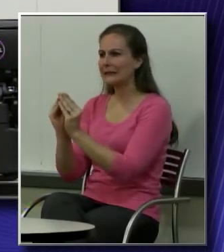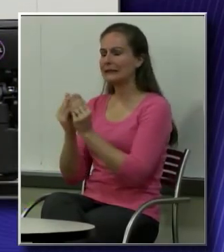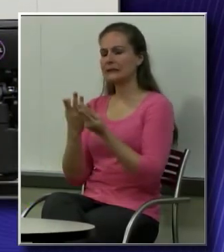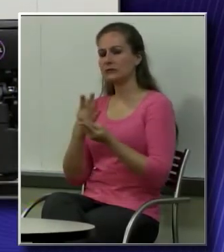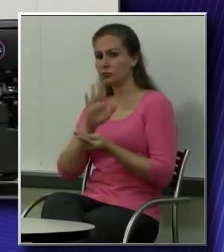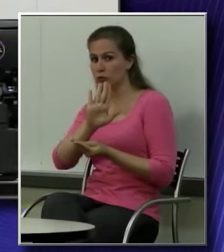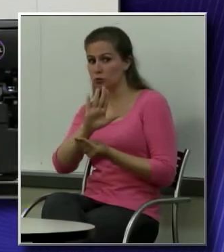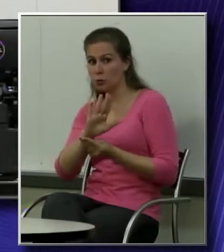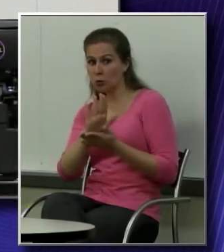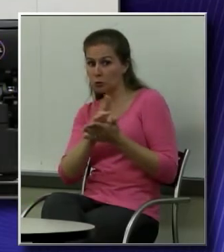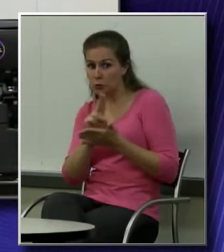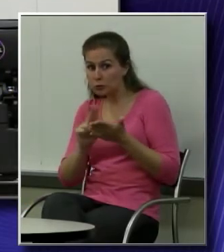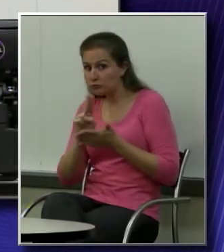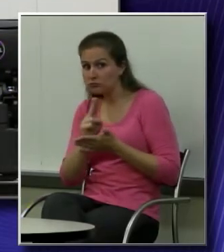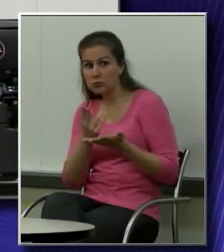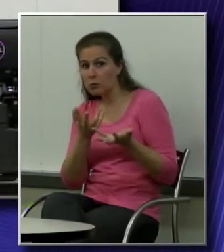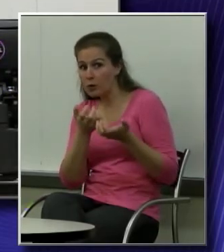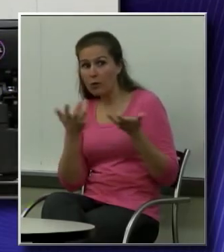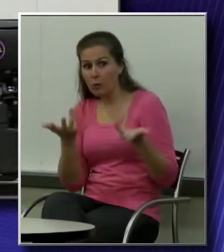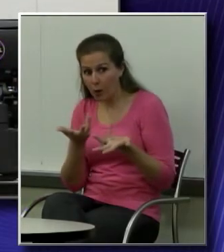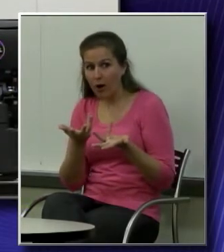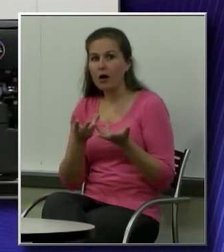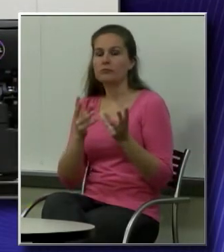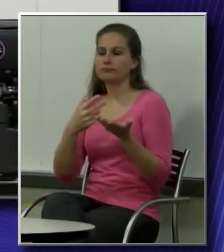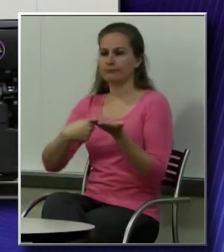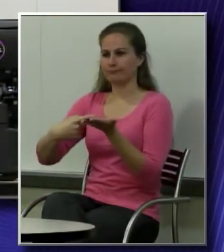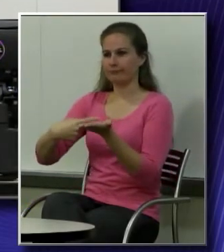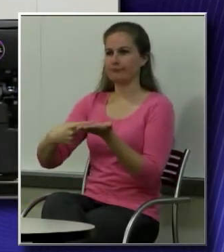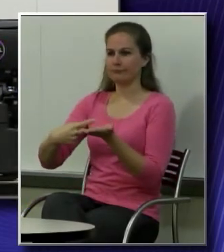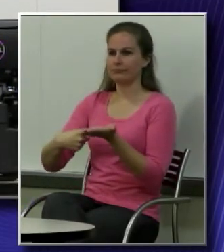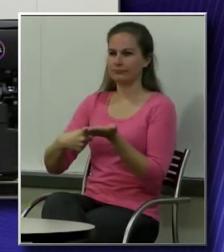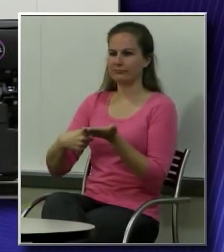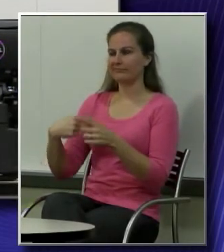university. And we've done subsequent things, including